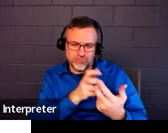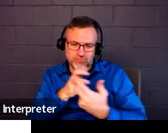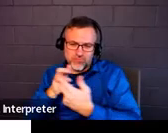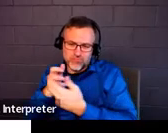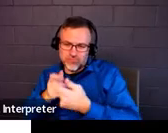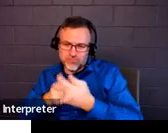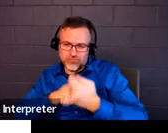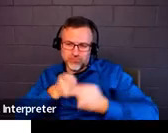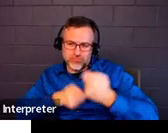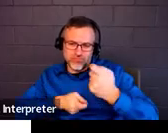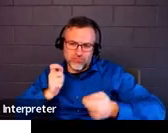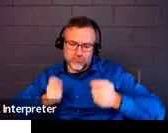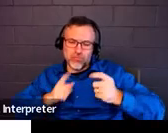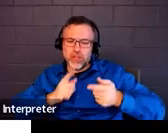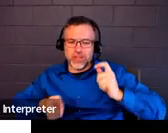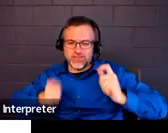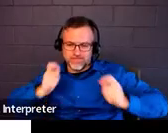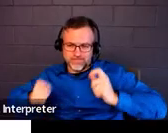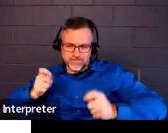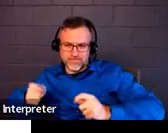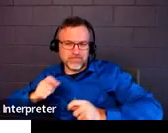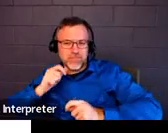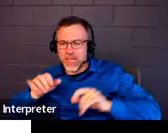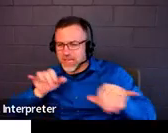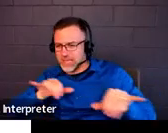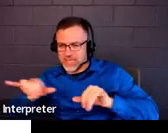curriculum as their peers.